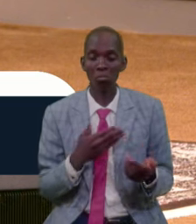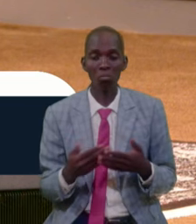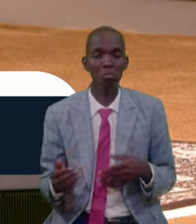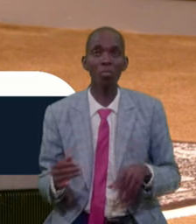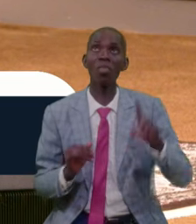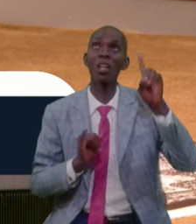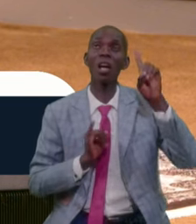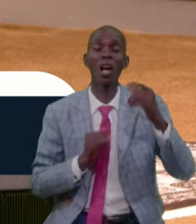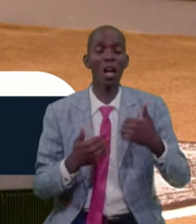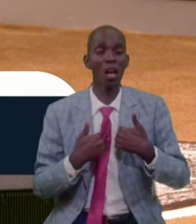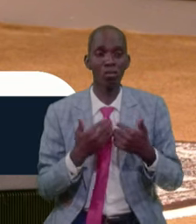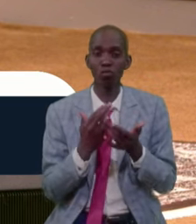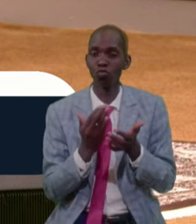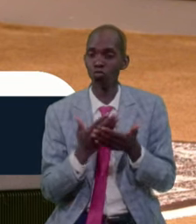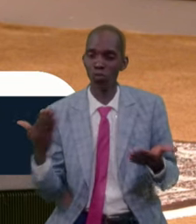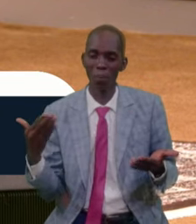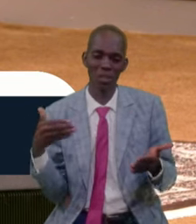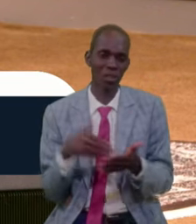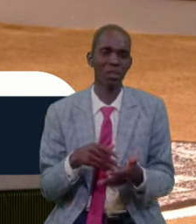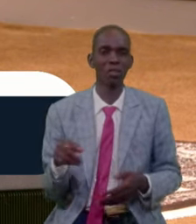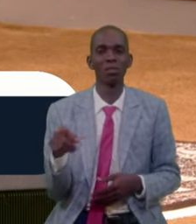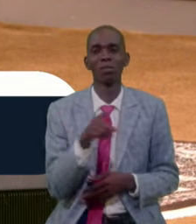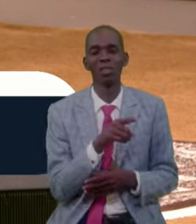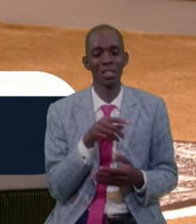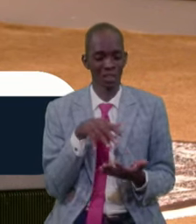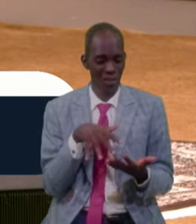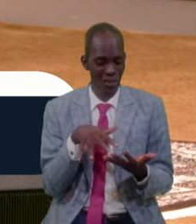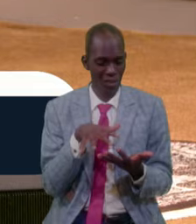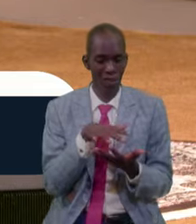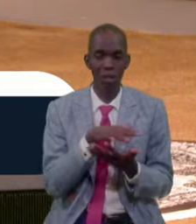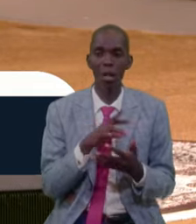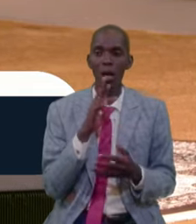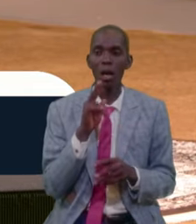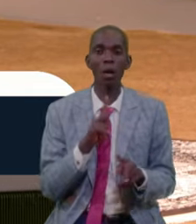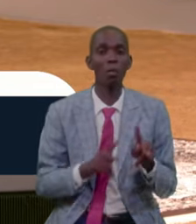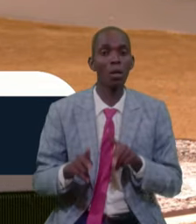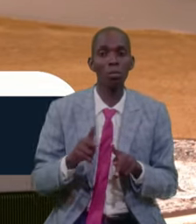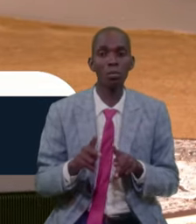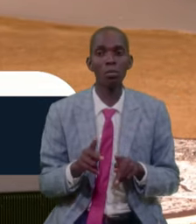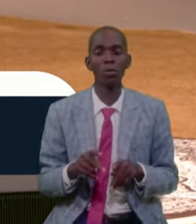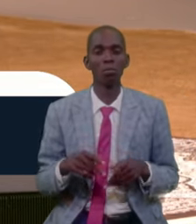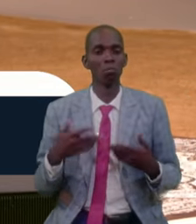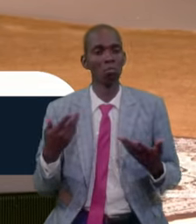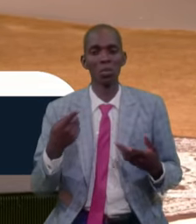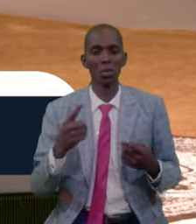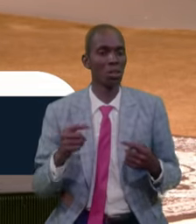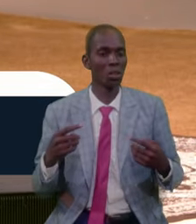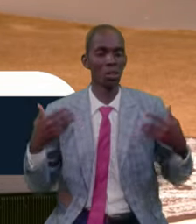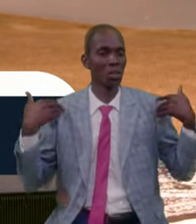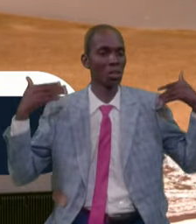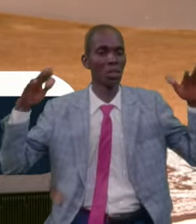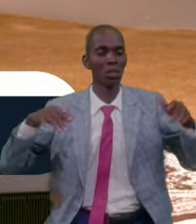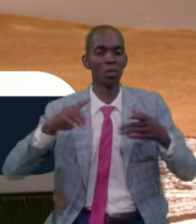somewhat against thee. You know, these are people, the angels of the church in